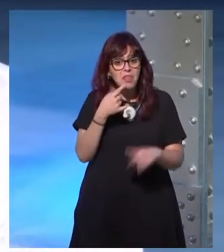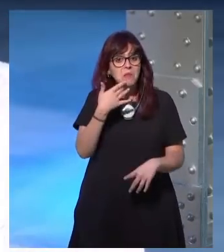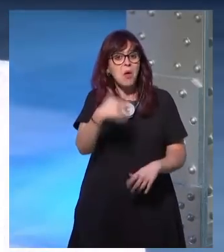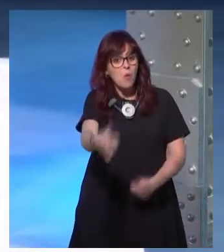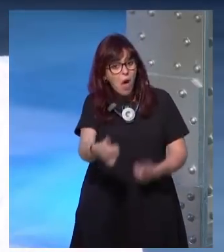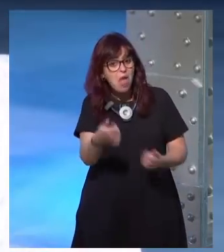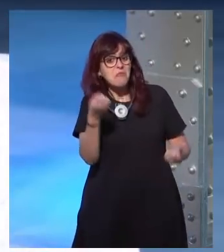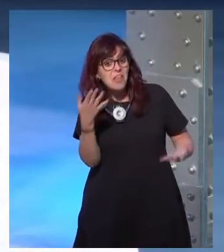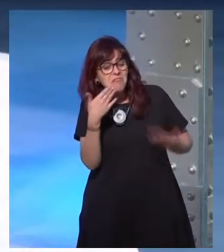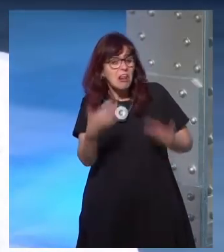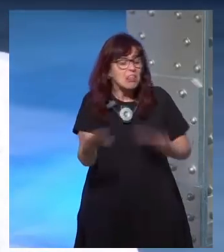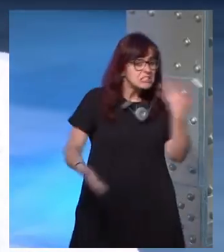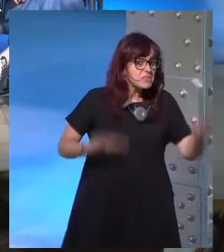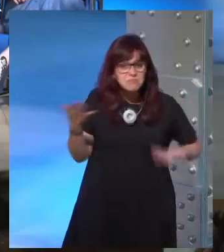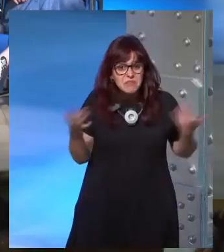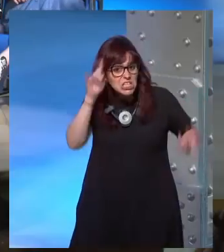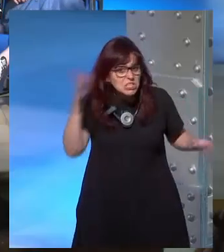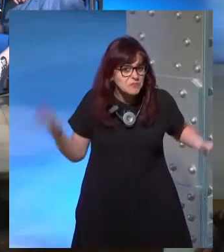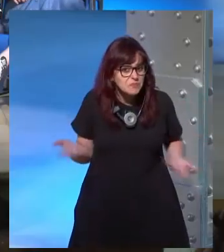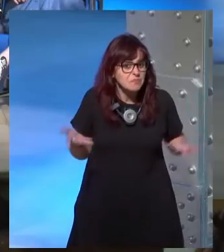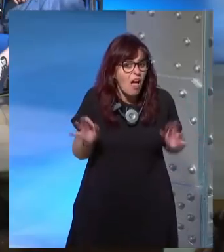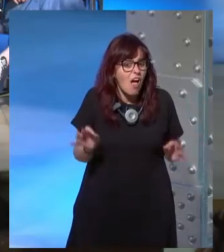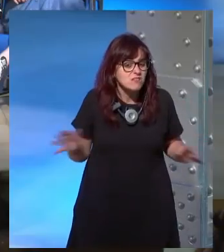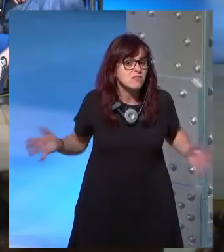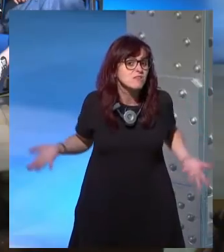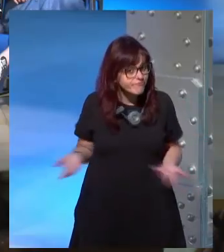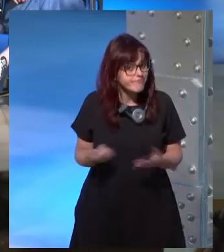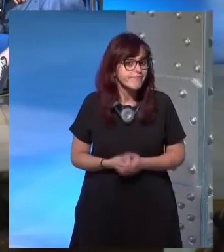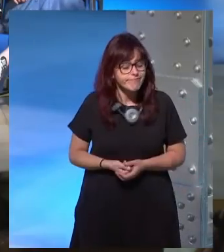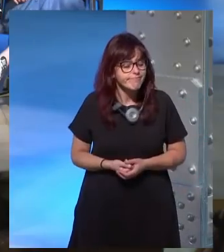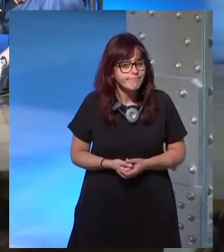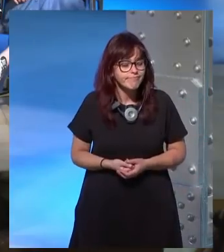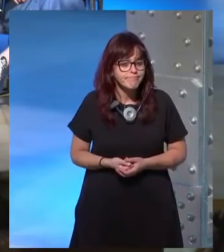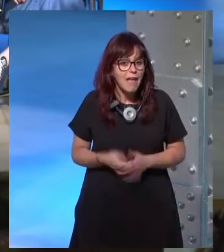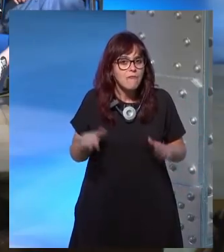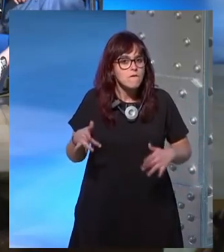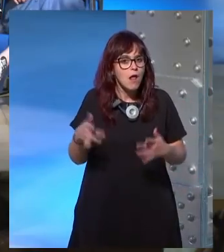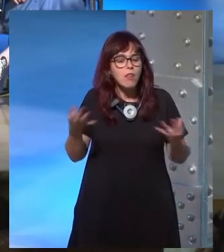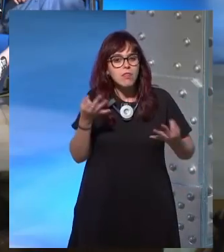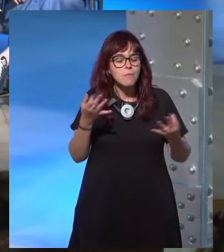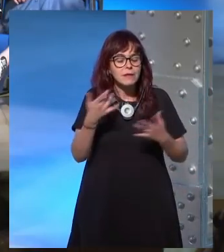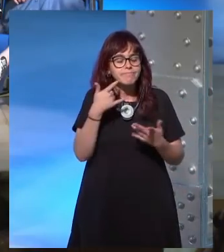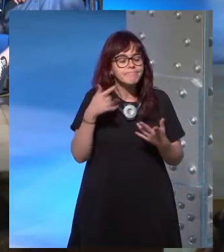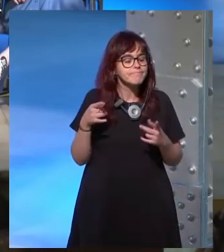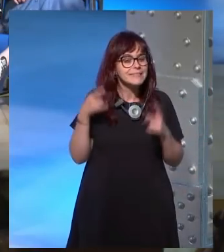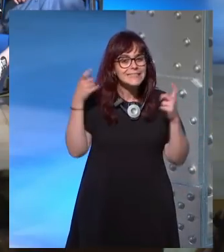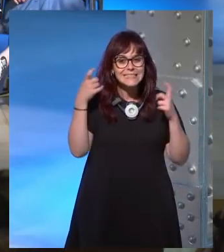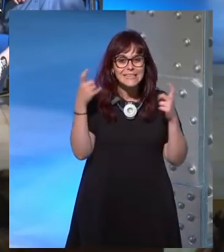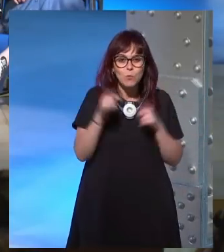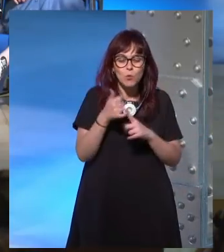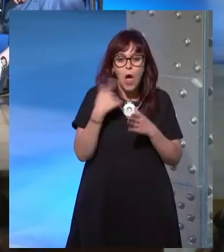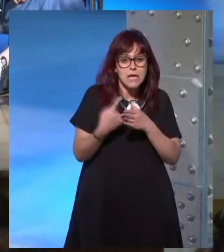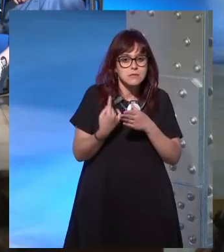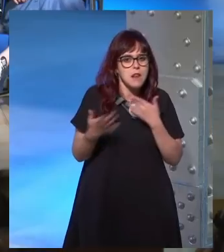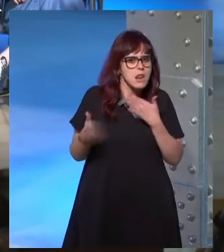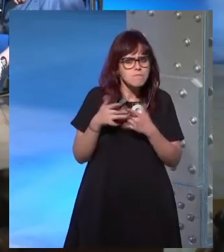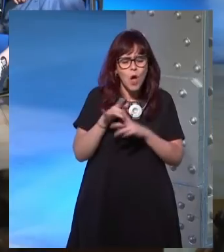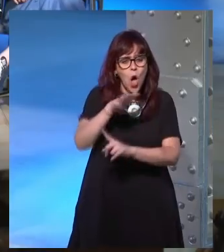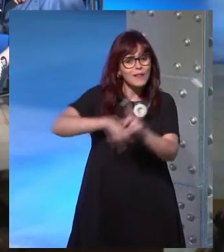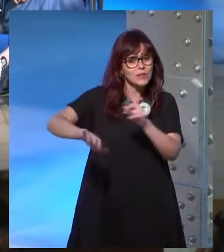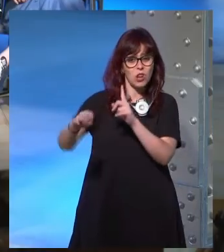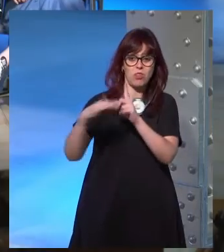talk about. And I do that, with my own too, is you lock it all down and you ride the wave.